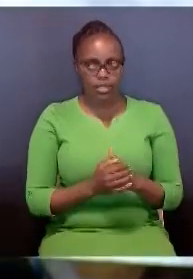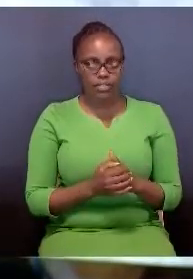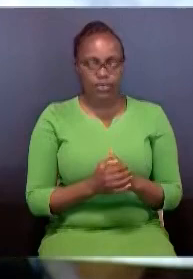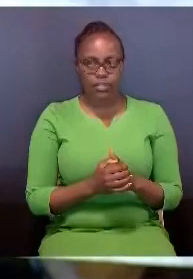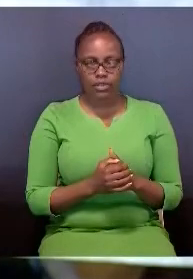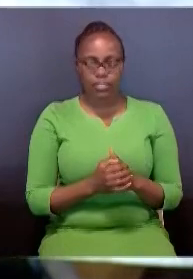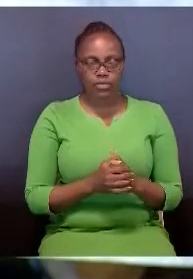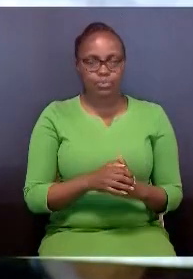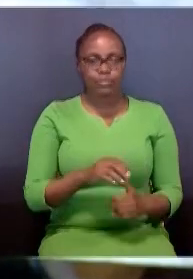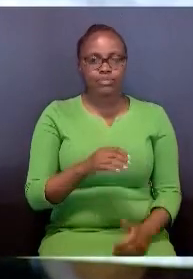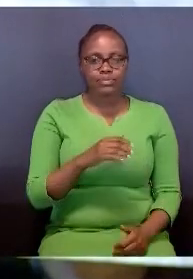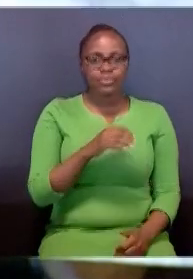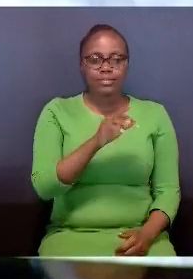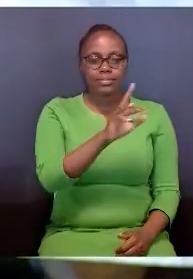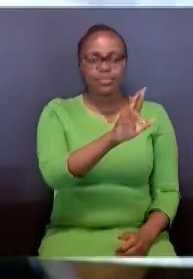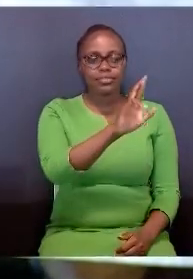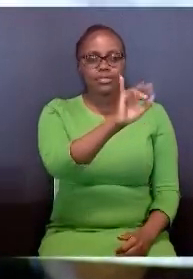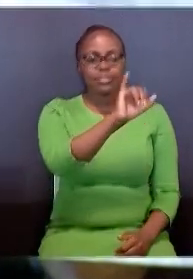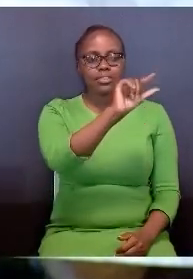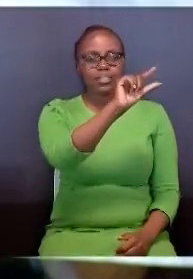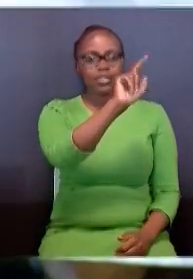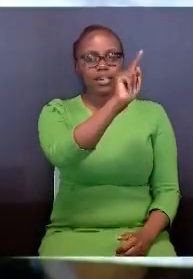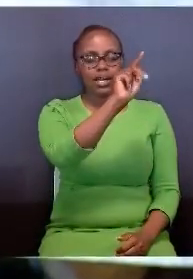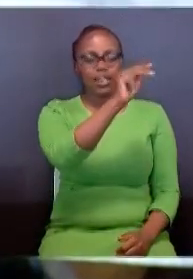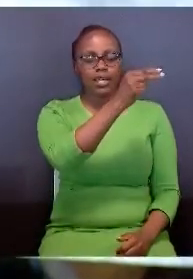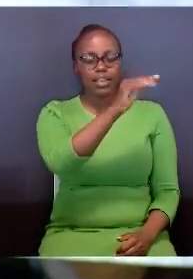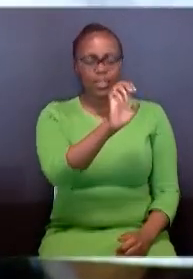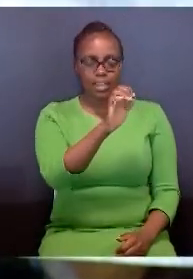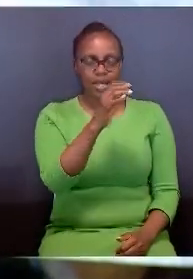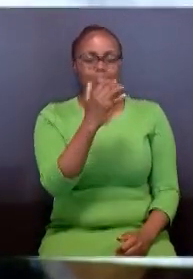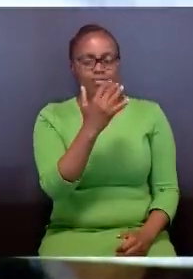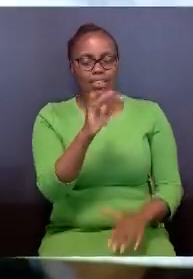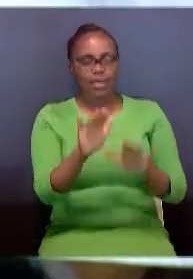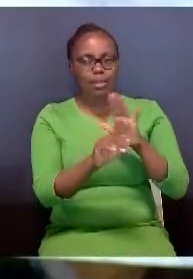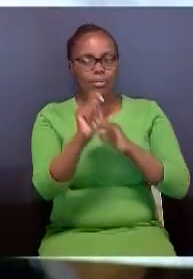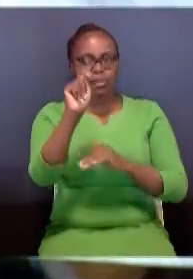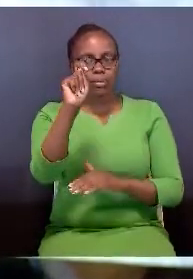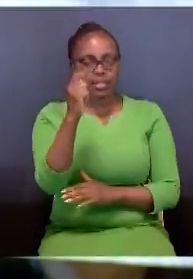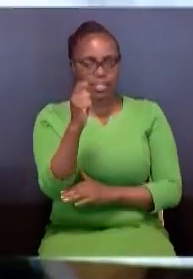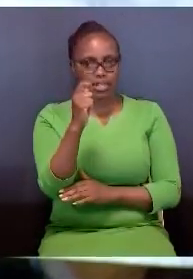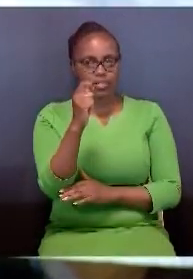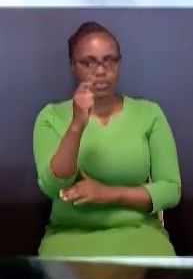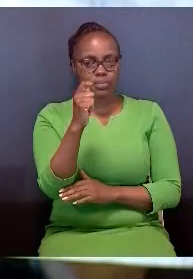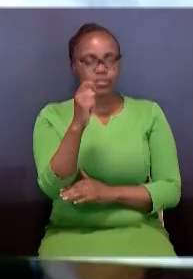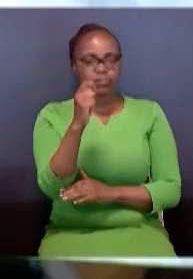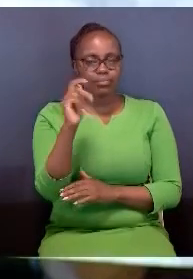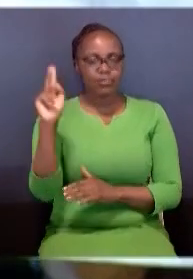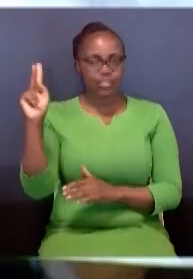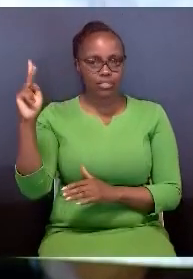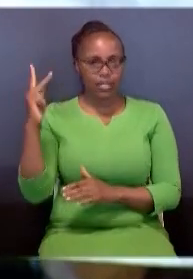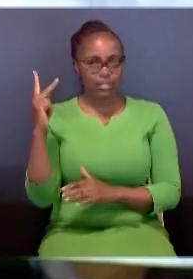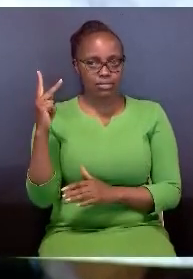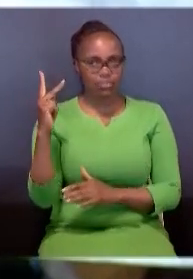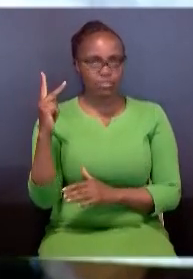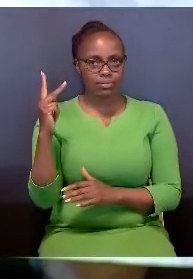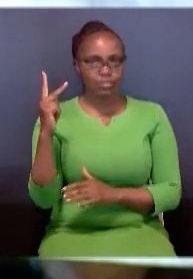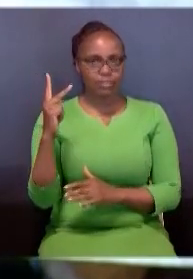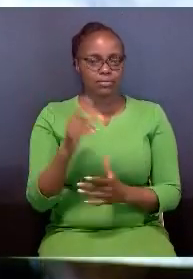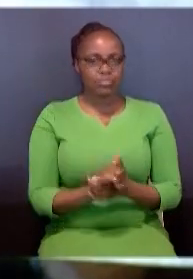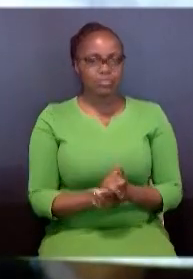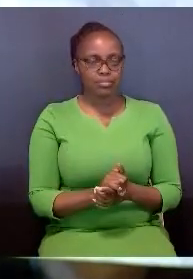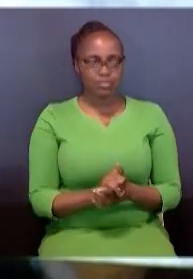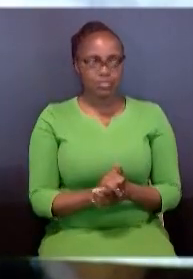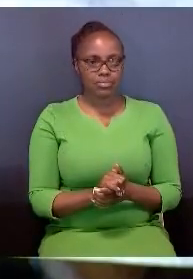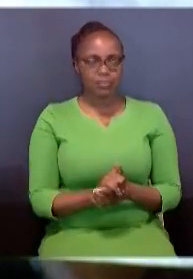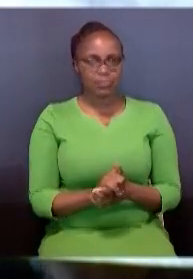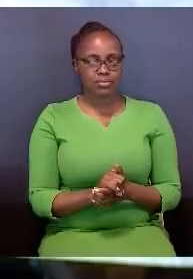Rigathi Gachagua, Deputy President of the Republic of Kenya,